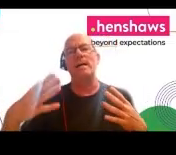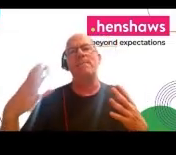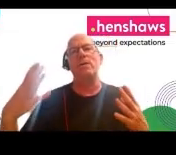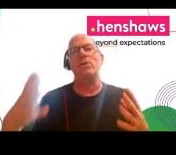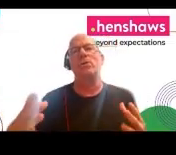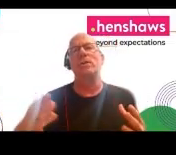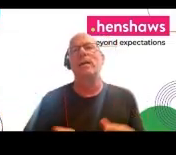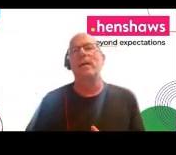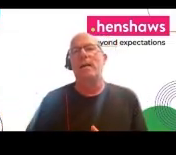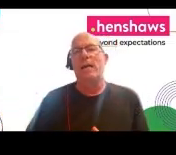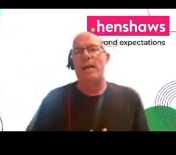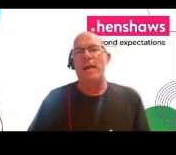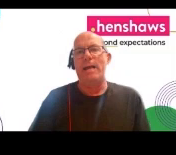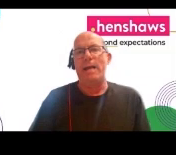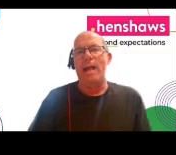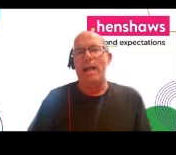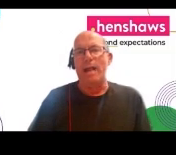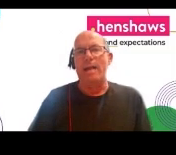Basically because